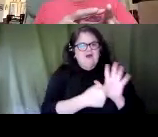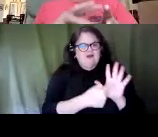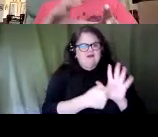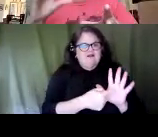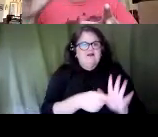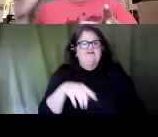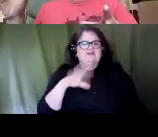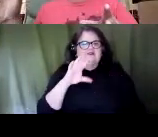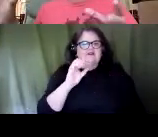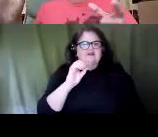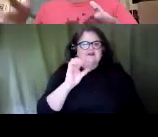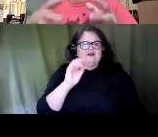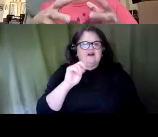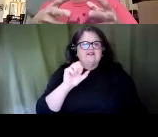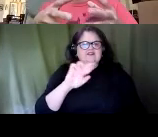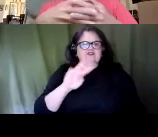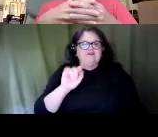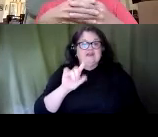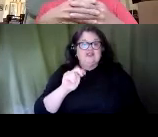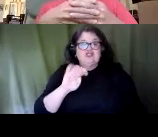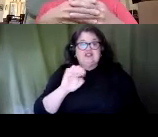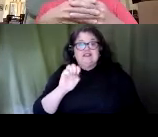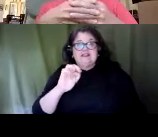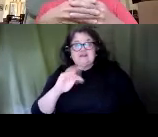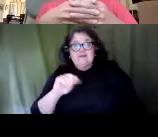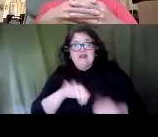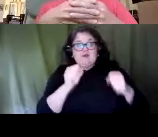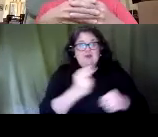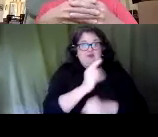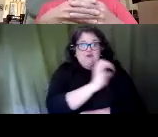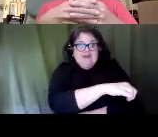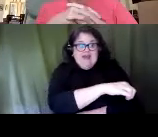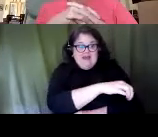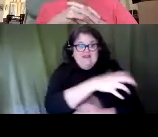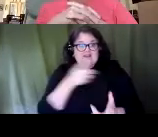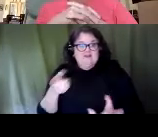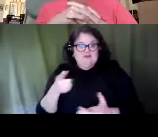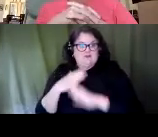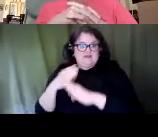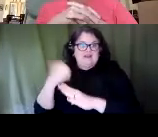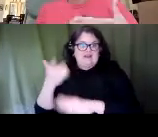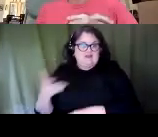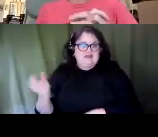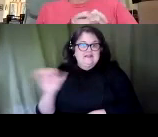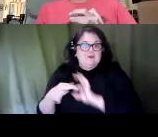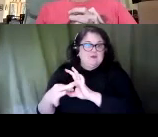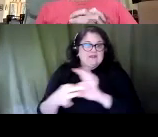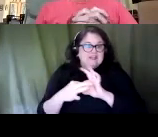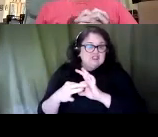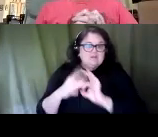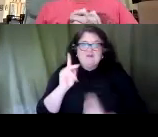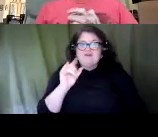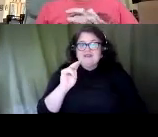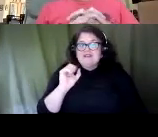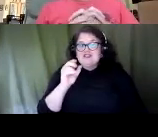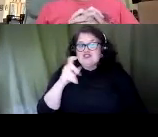about how can we apply it to protect other things that are important, like a relationship of kinship to land. And